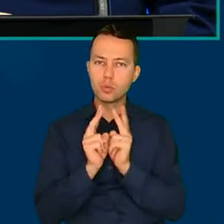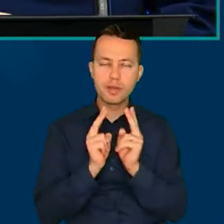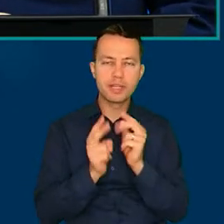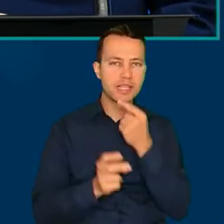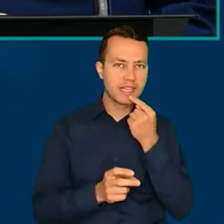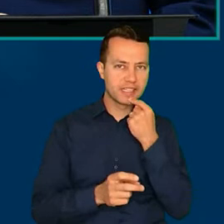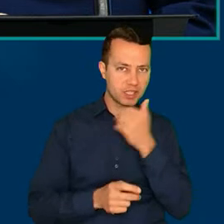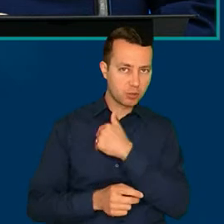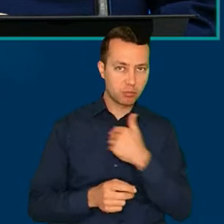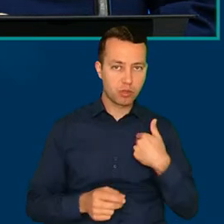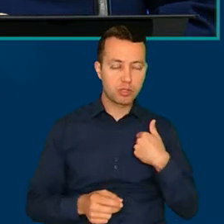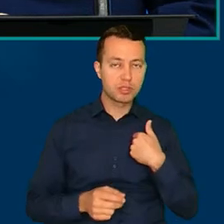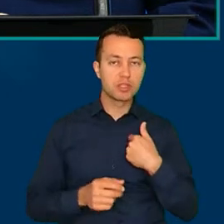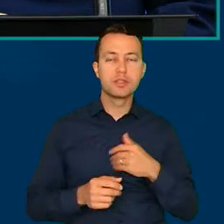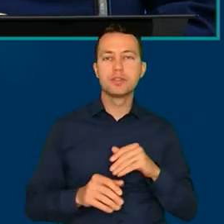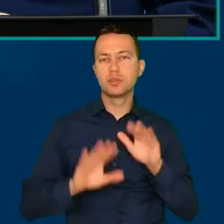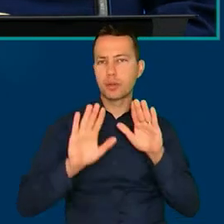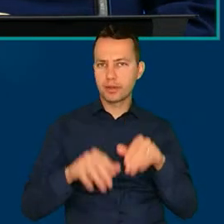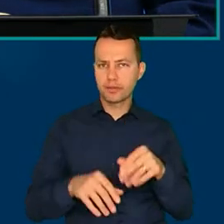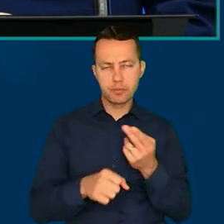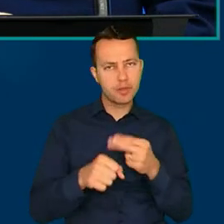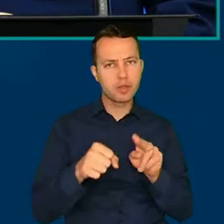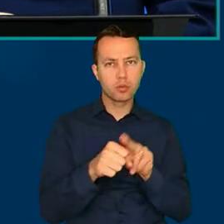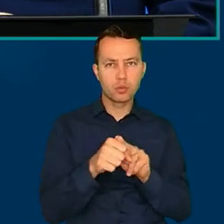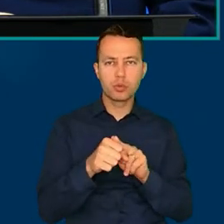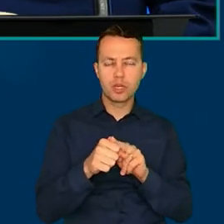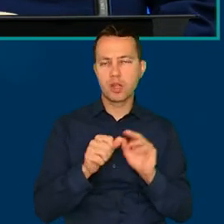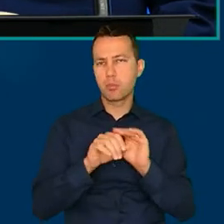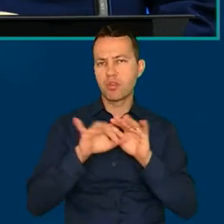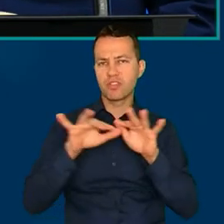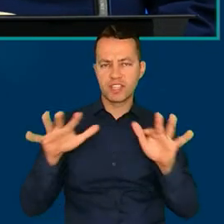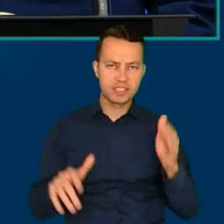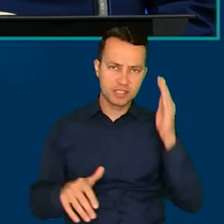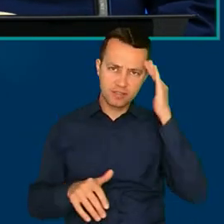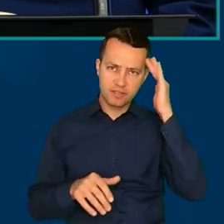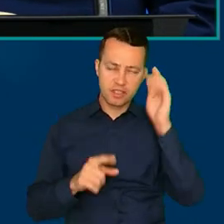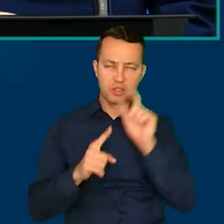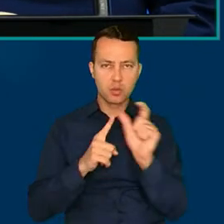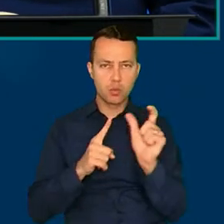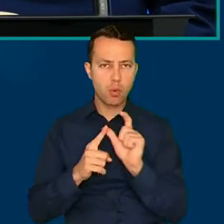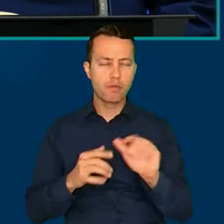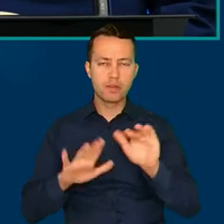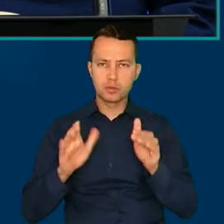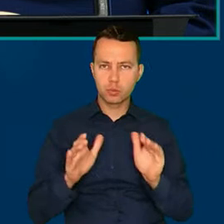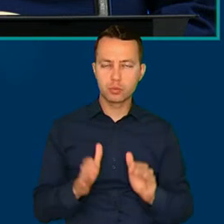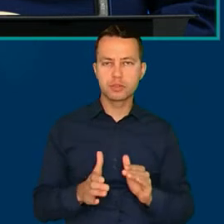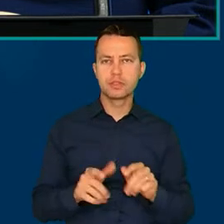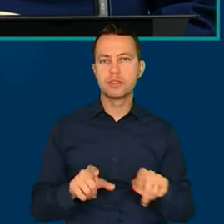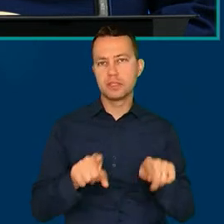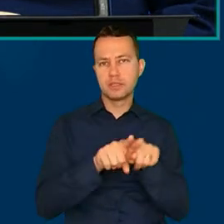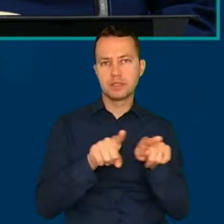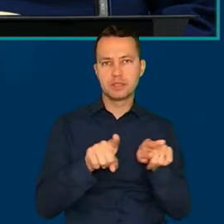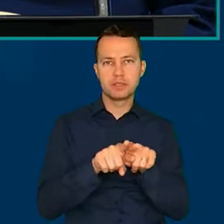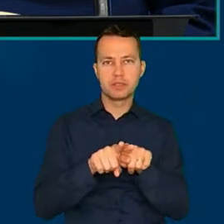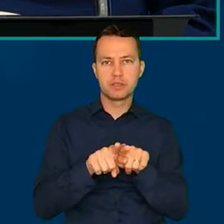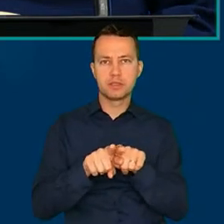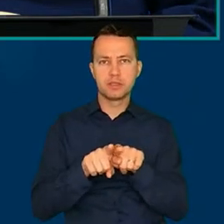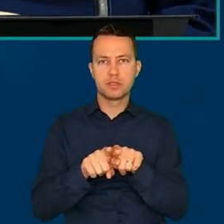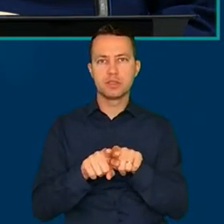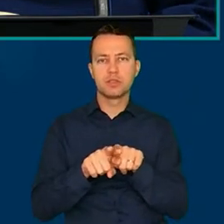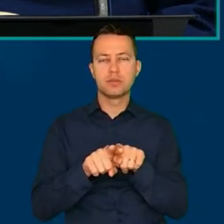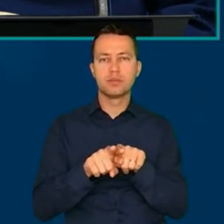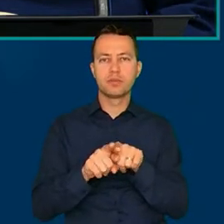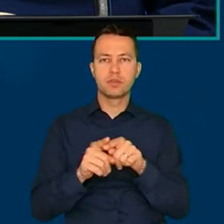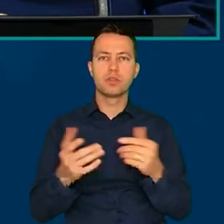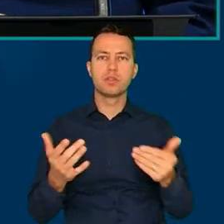we decided to leave a generally known abbreviations in English.